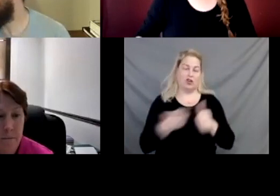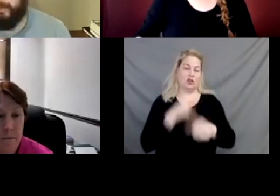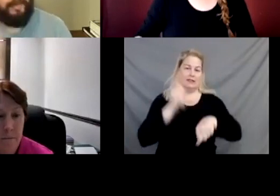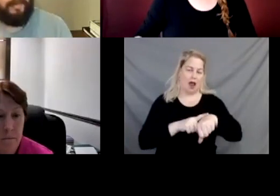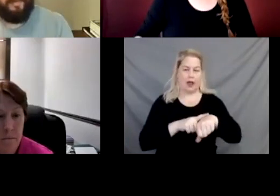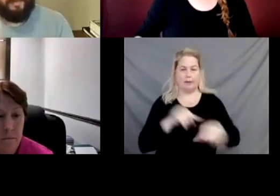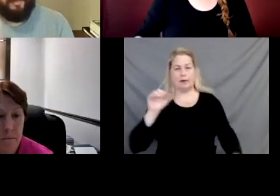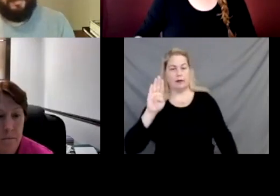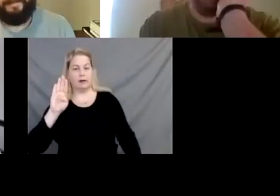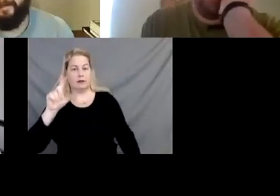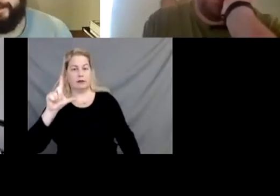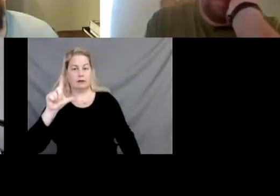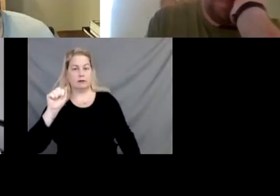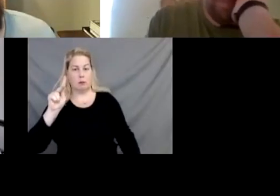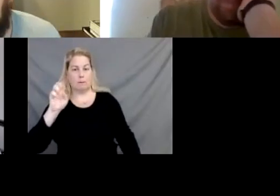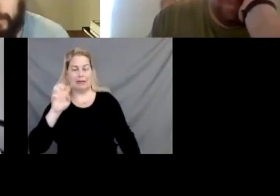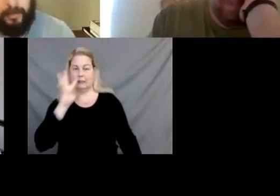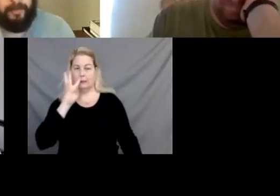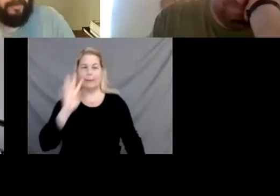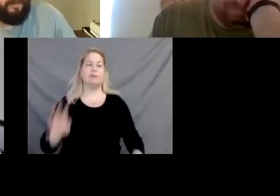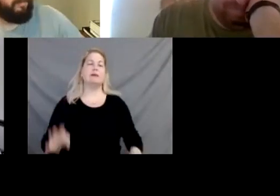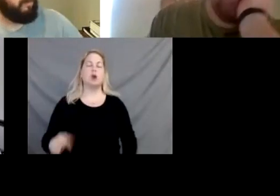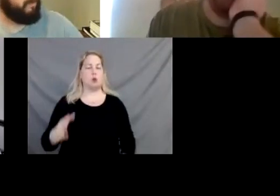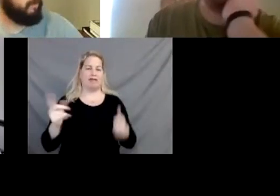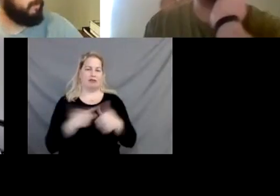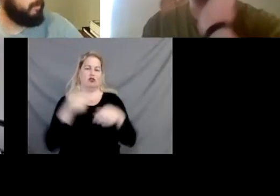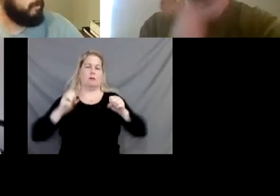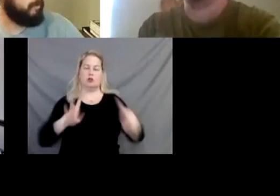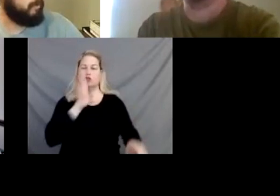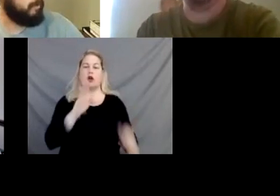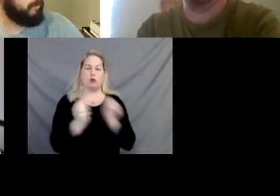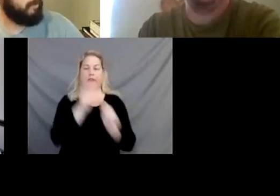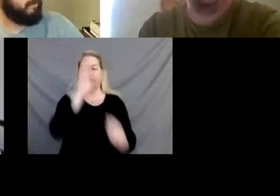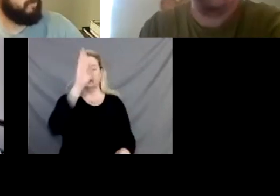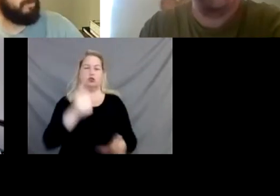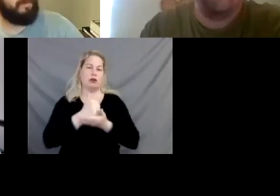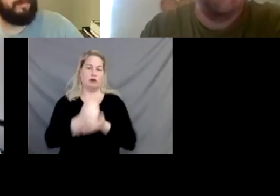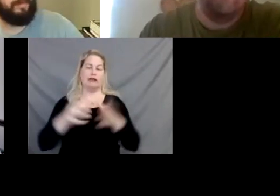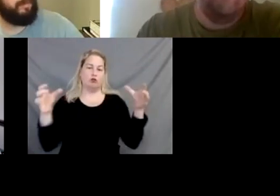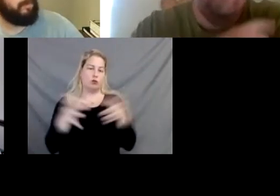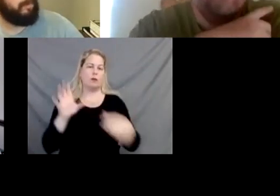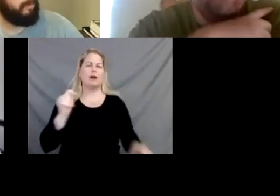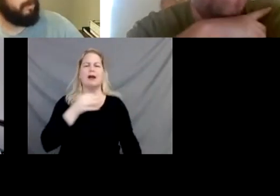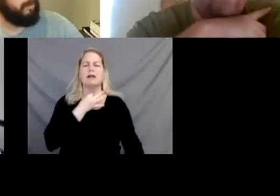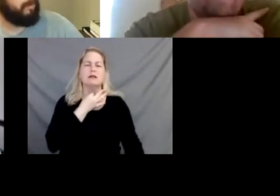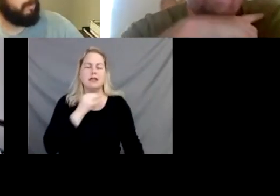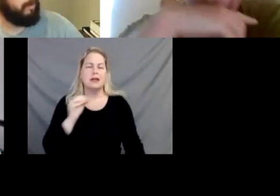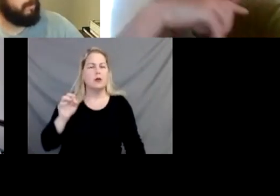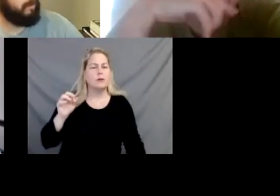discuss a bit with the direct relief group. But I just wanted to note that given